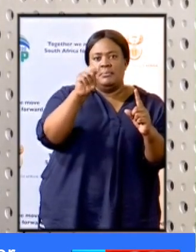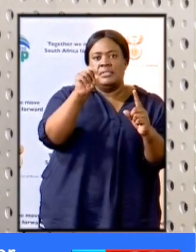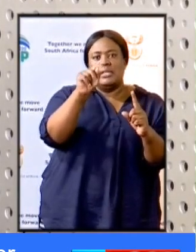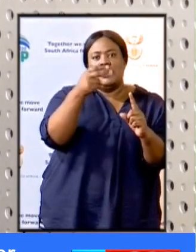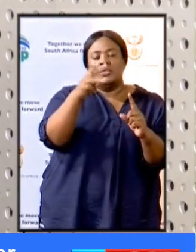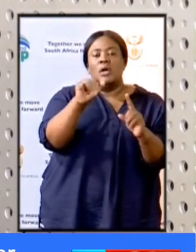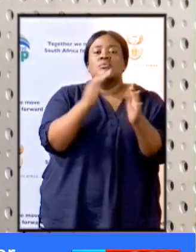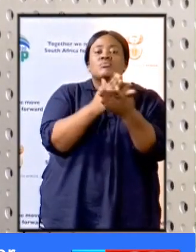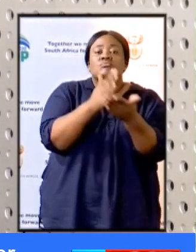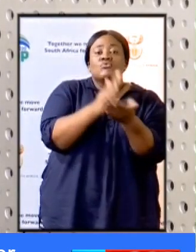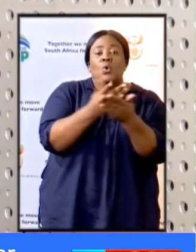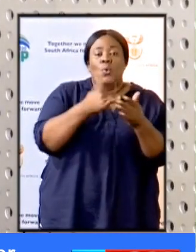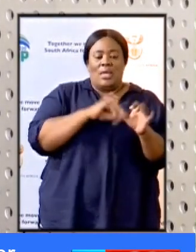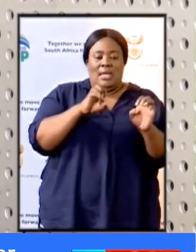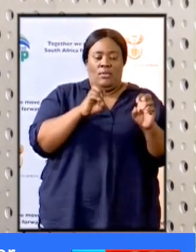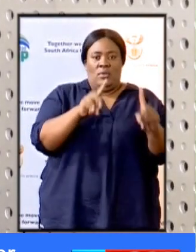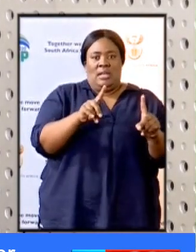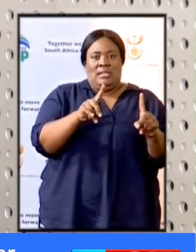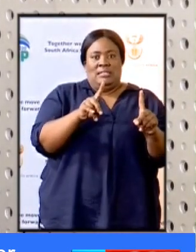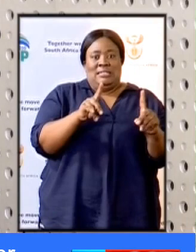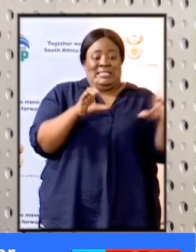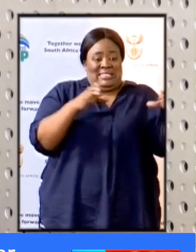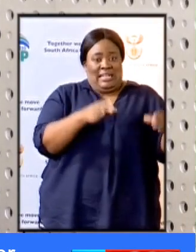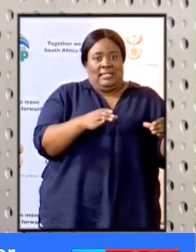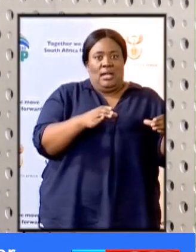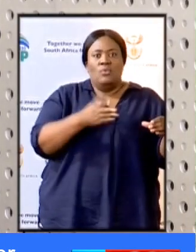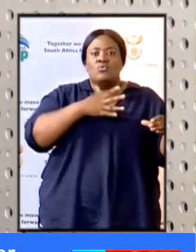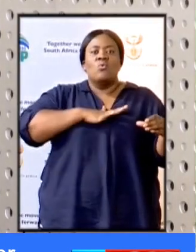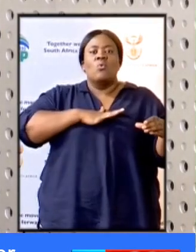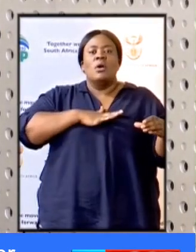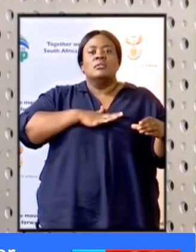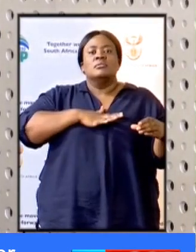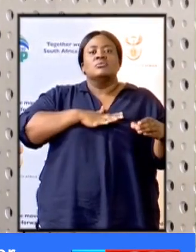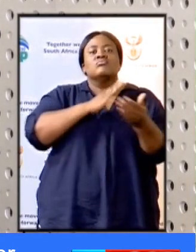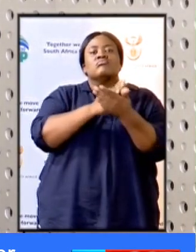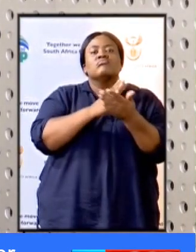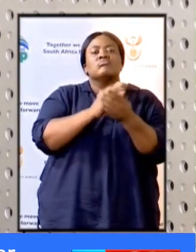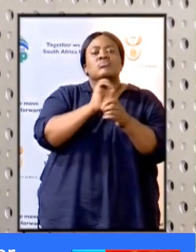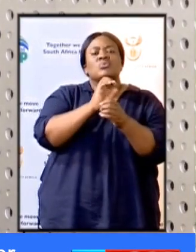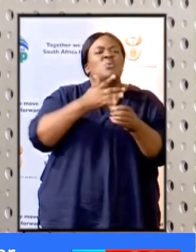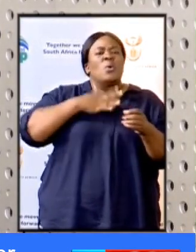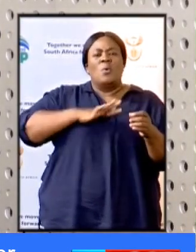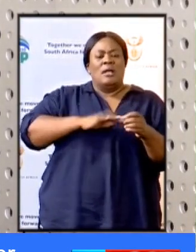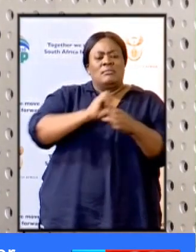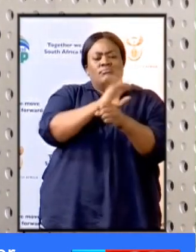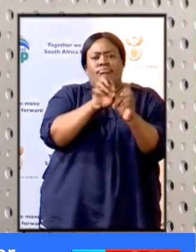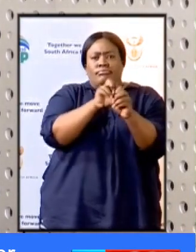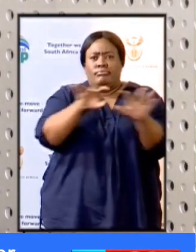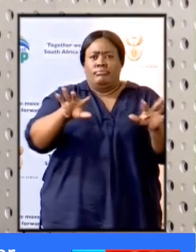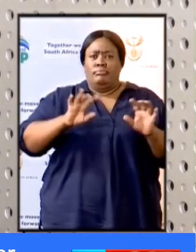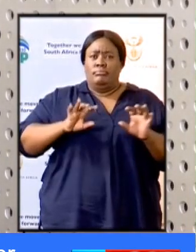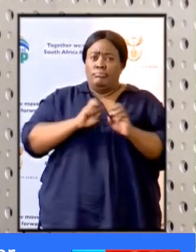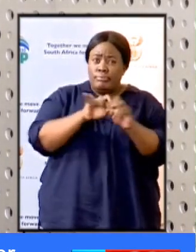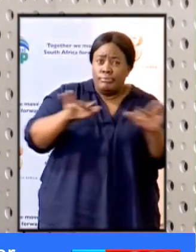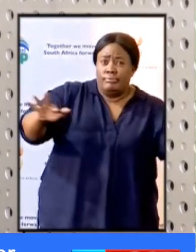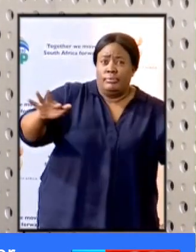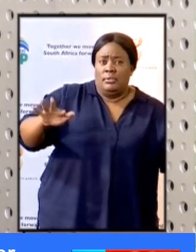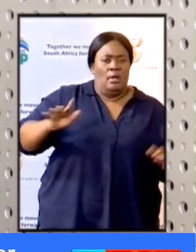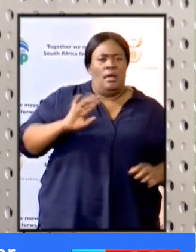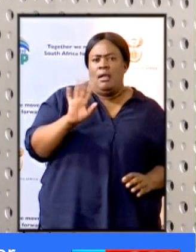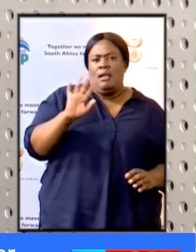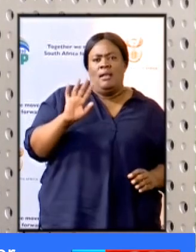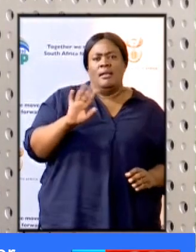sector, we don't contribute at all in the spread of the virus. That's why samba